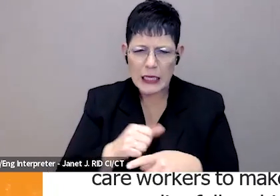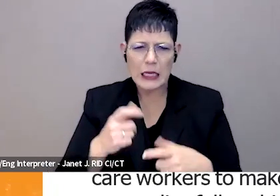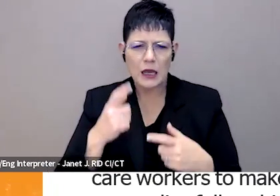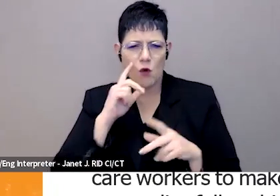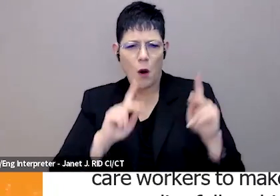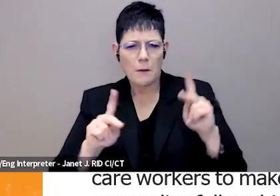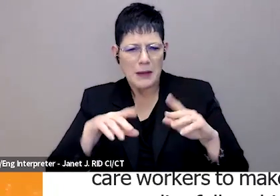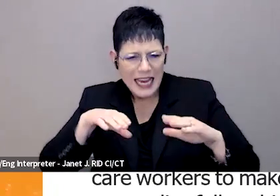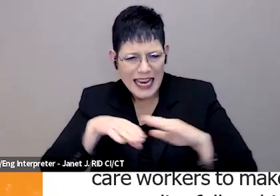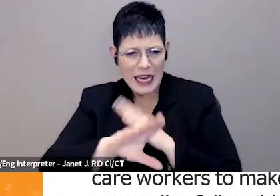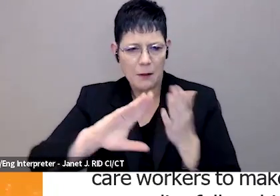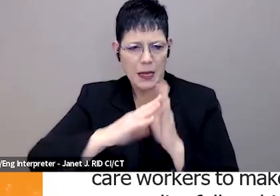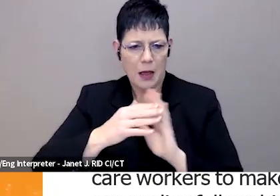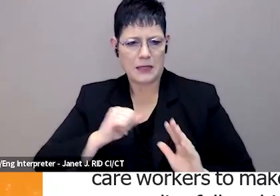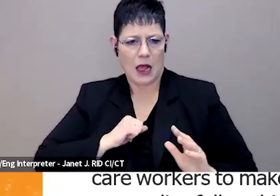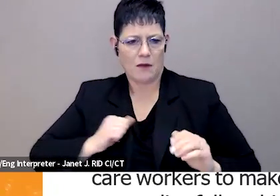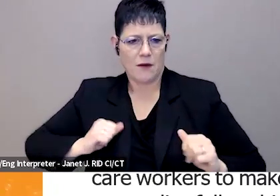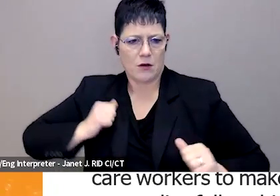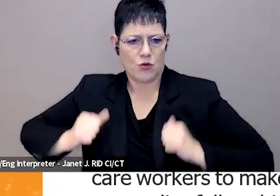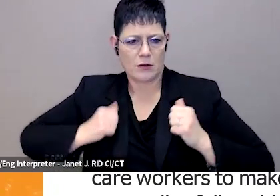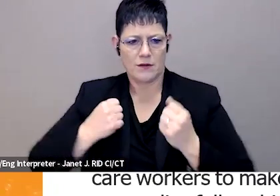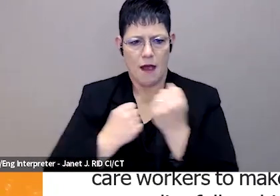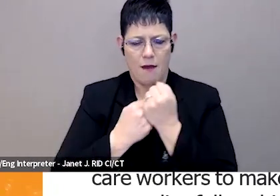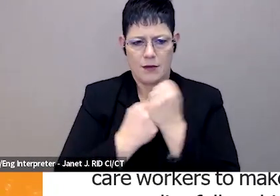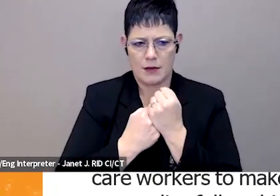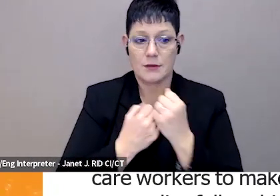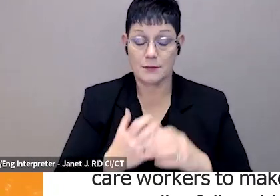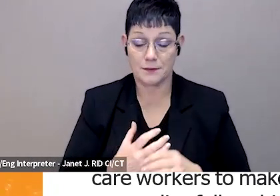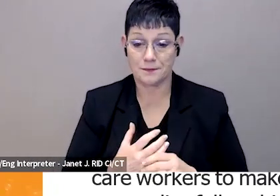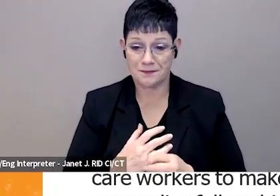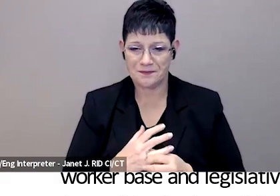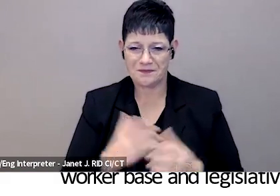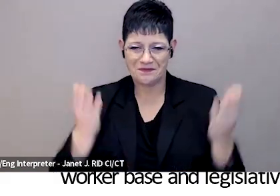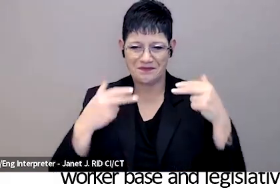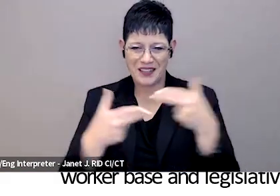become advocates for themselves. Next slide.